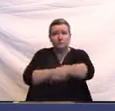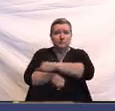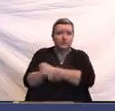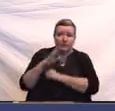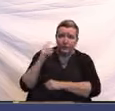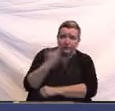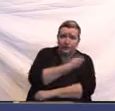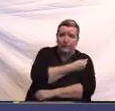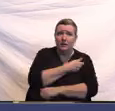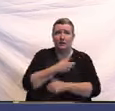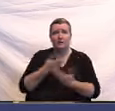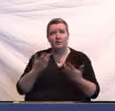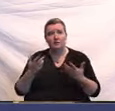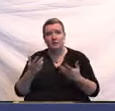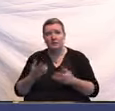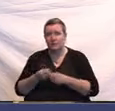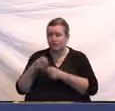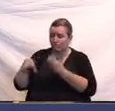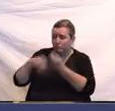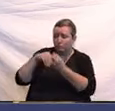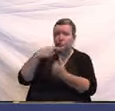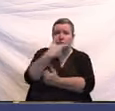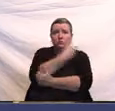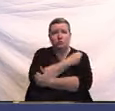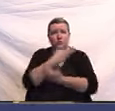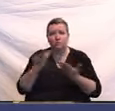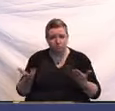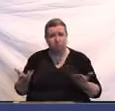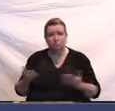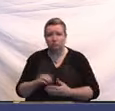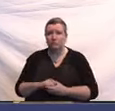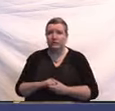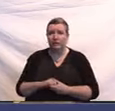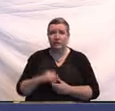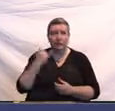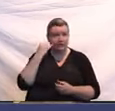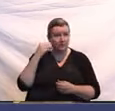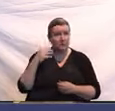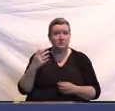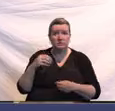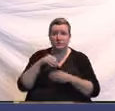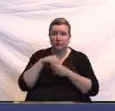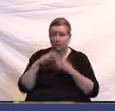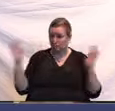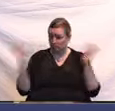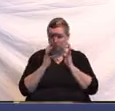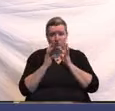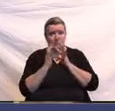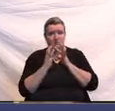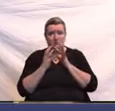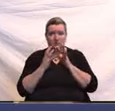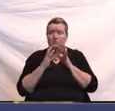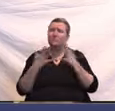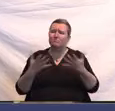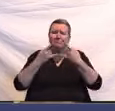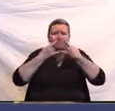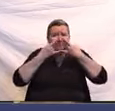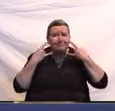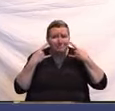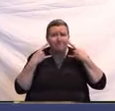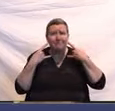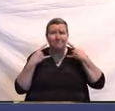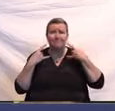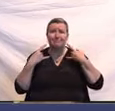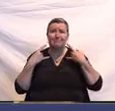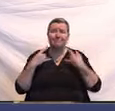no other advice. And I guess keep one of these on if you're inside, piled on top of each other with folks whose status on vaccinations